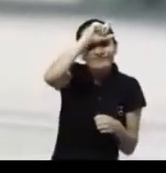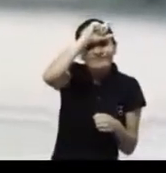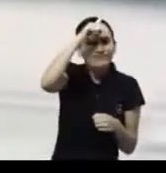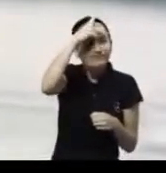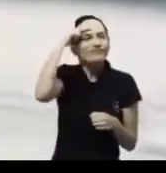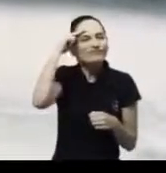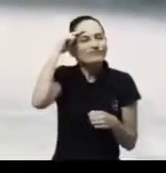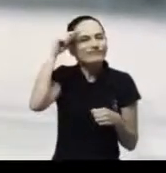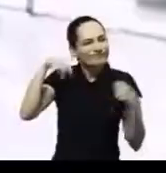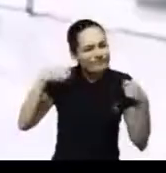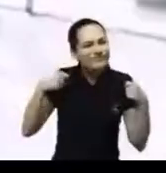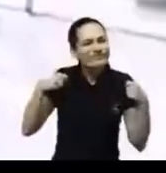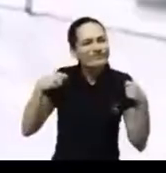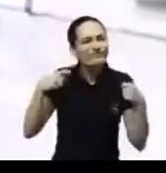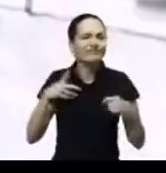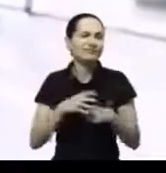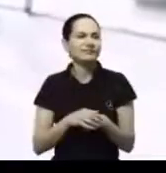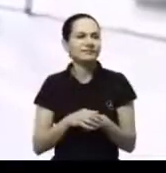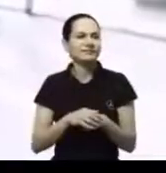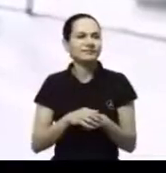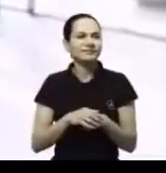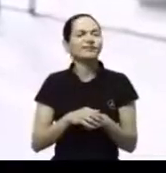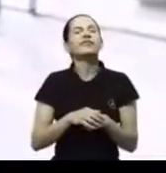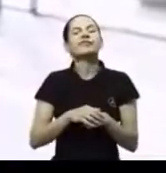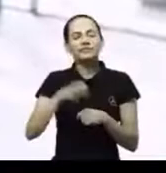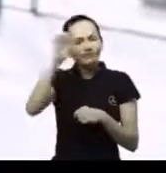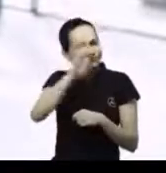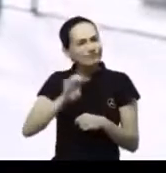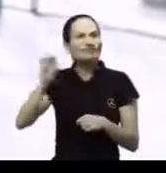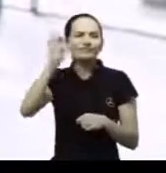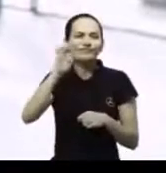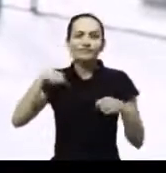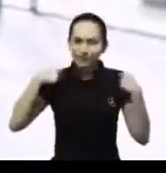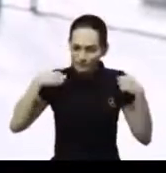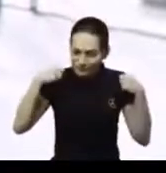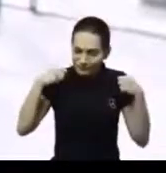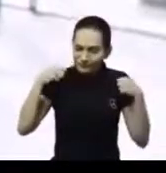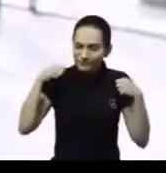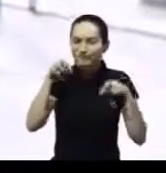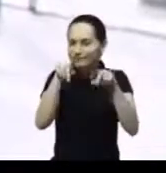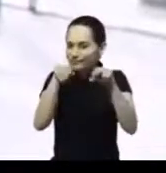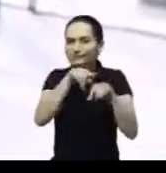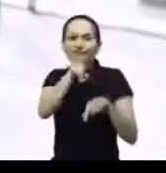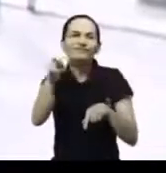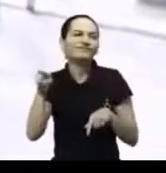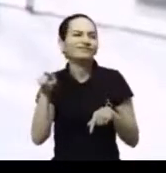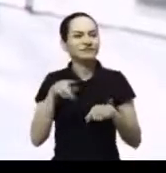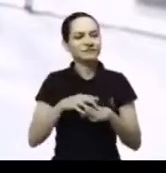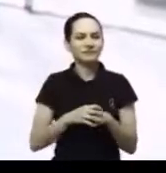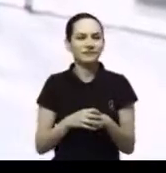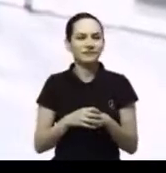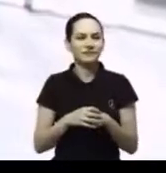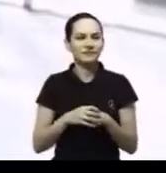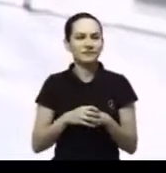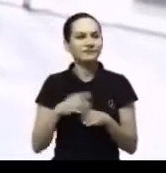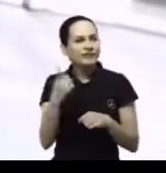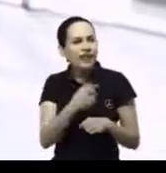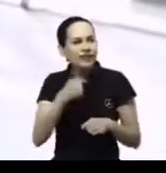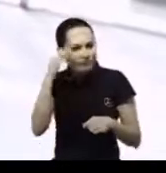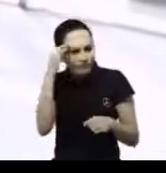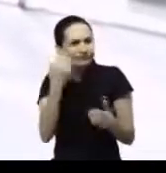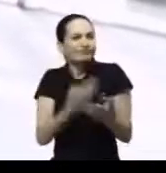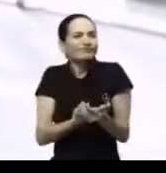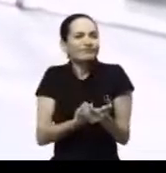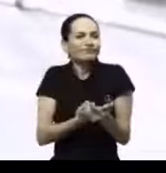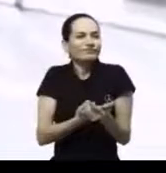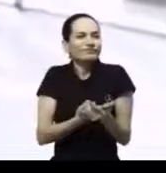Watergirl in four and something in the way you look up to you and I also have you trust